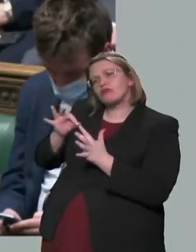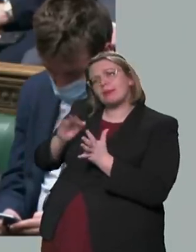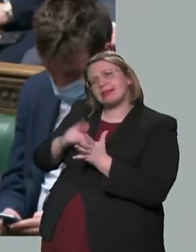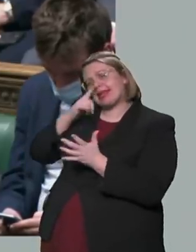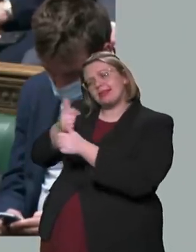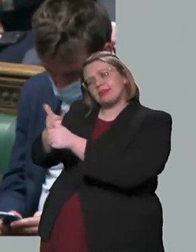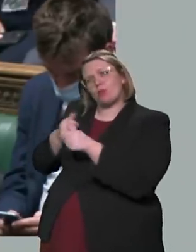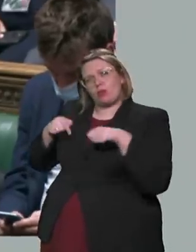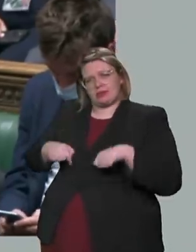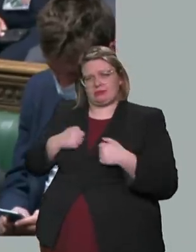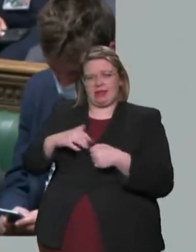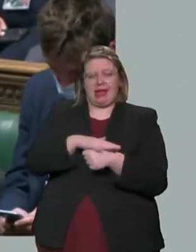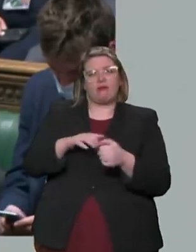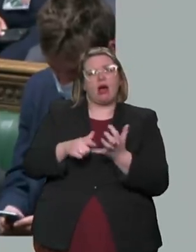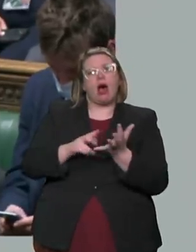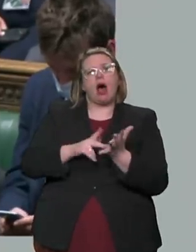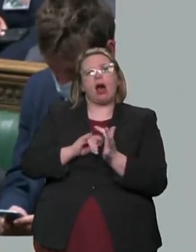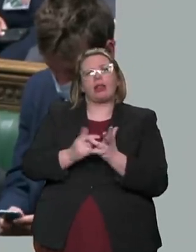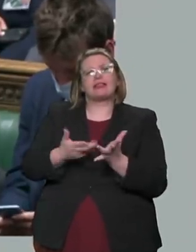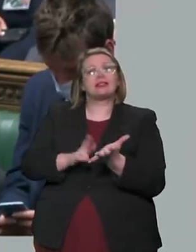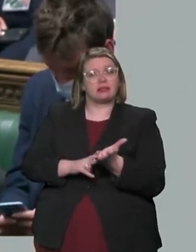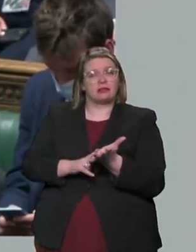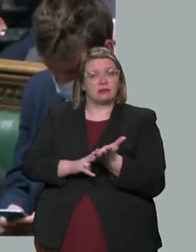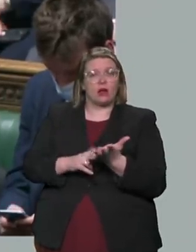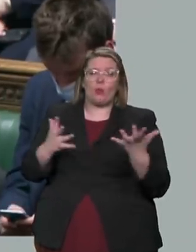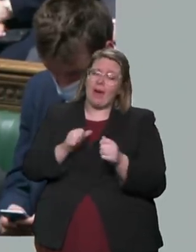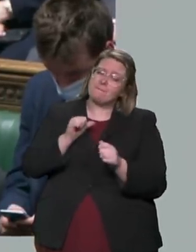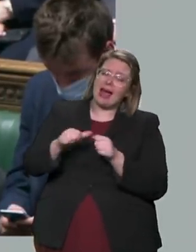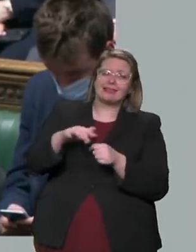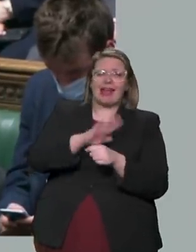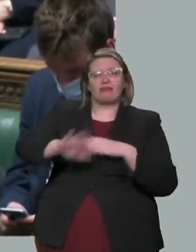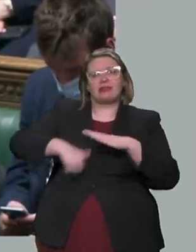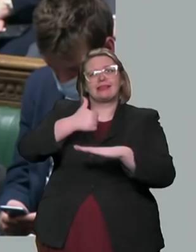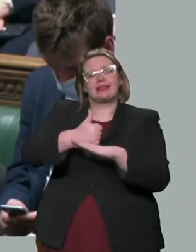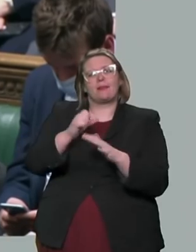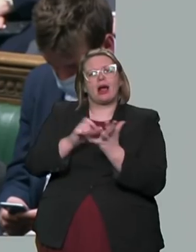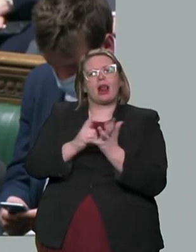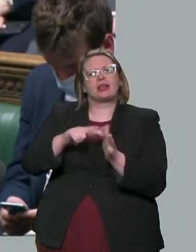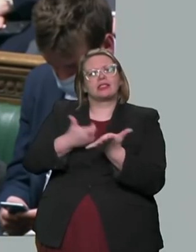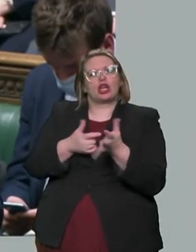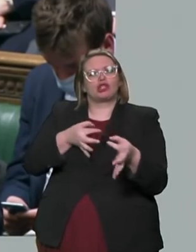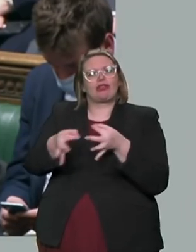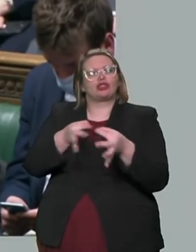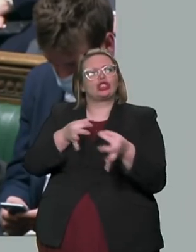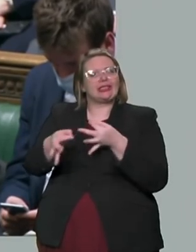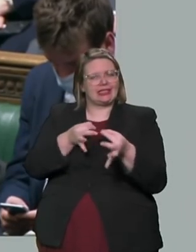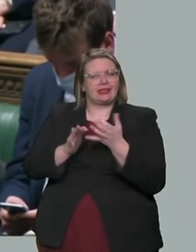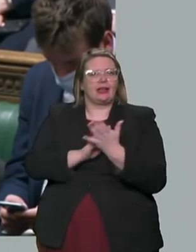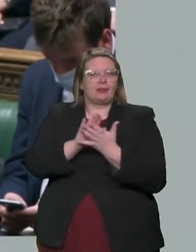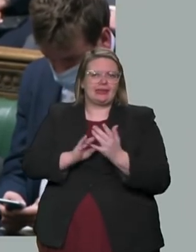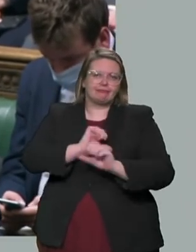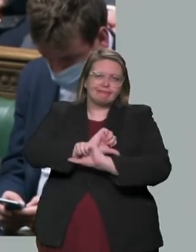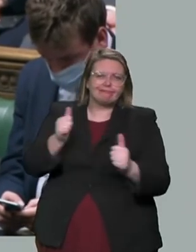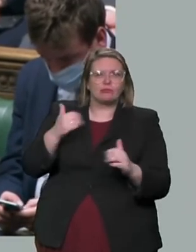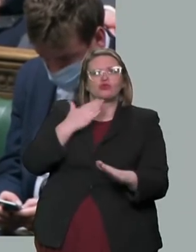Ulverston as being the pioneer place for the cluster strategy to be rolled out, enabling high-wage and high-growth jobs to be based in my constituency